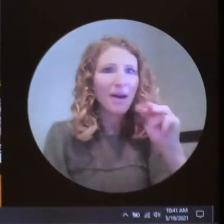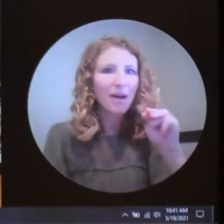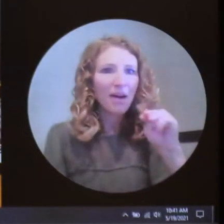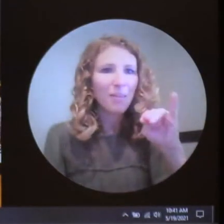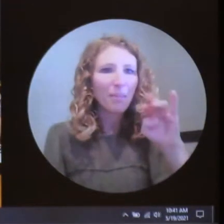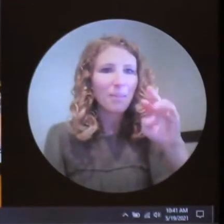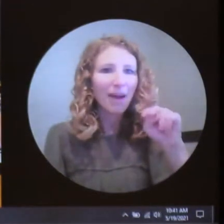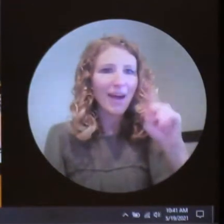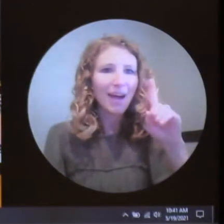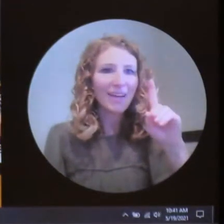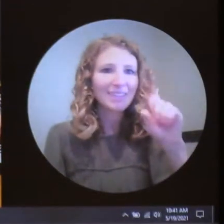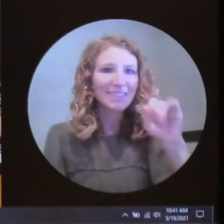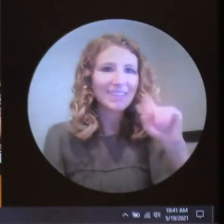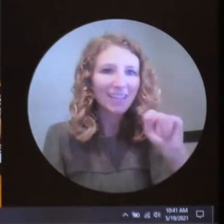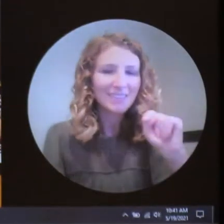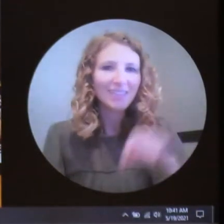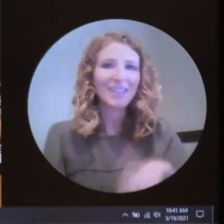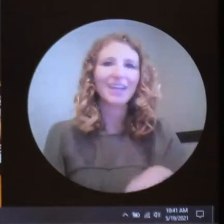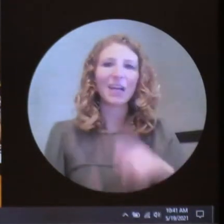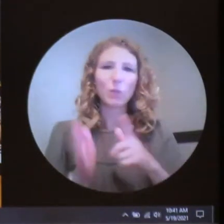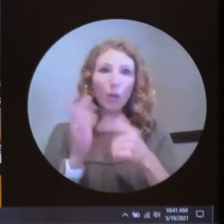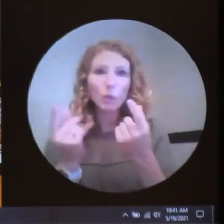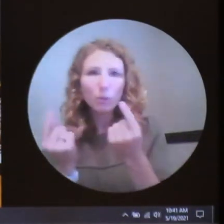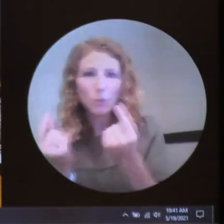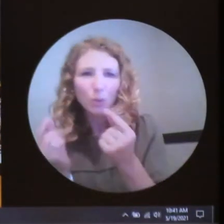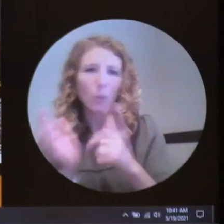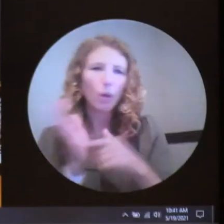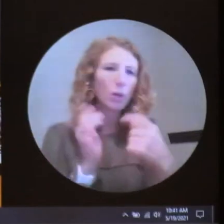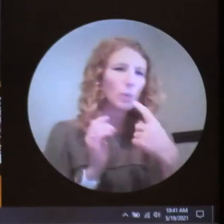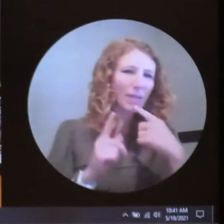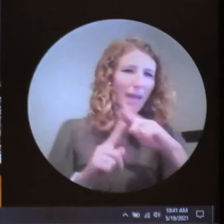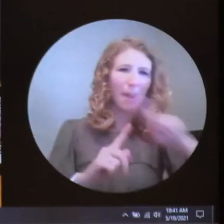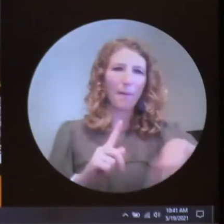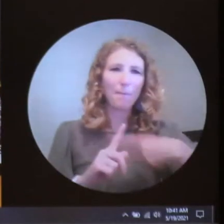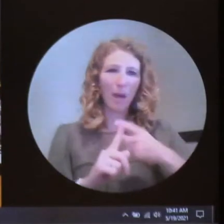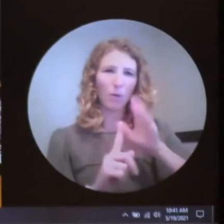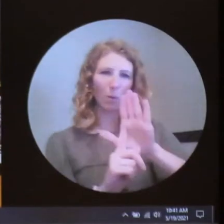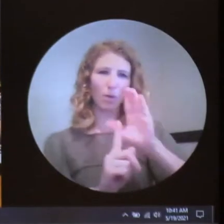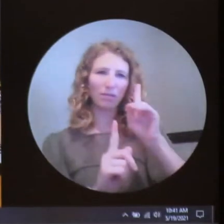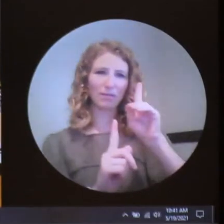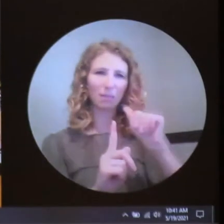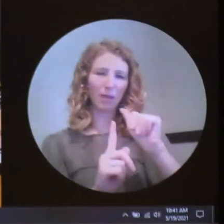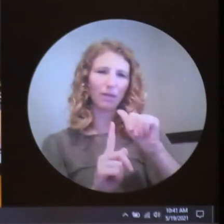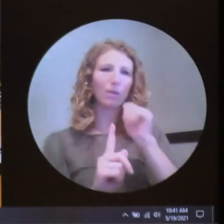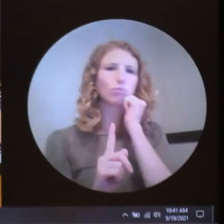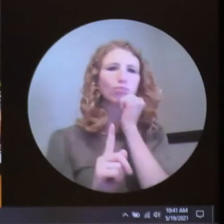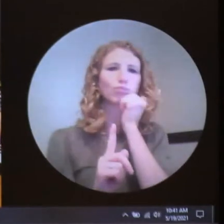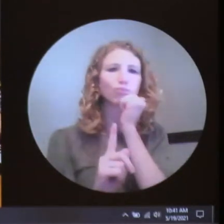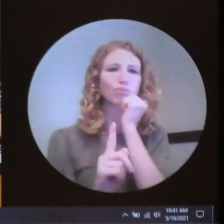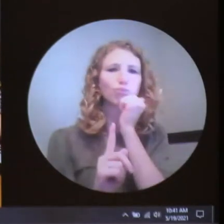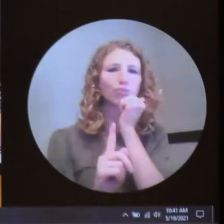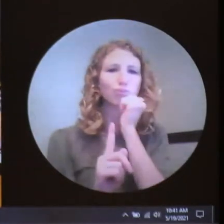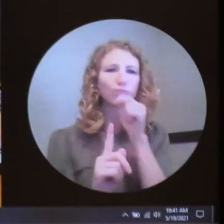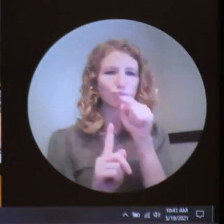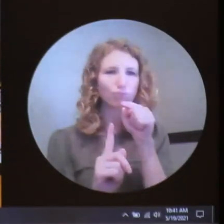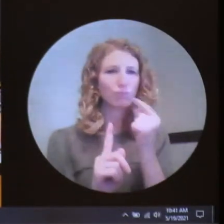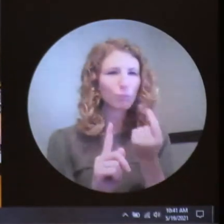begins with what you do and say about your disability in everyday situations.